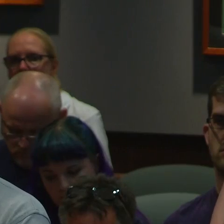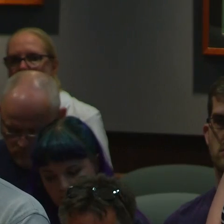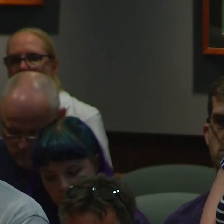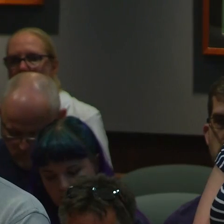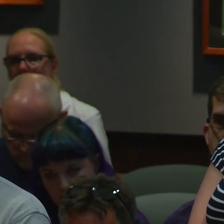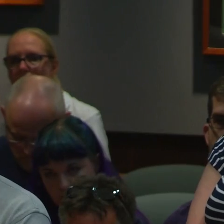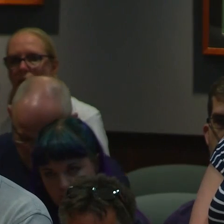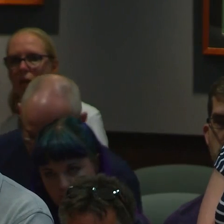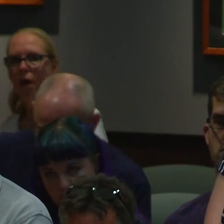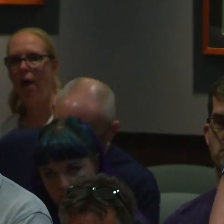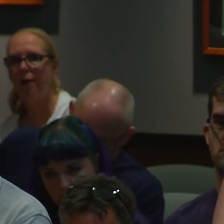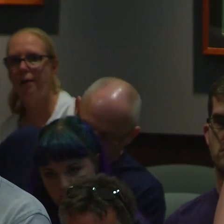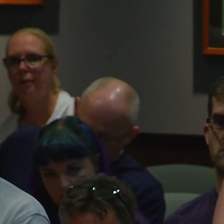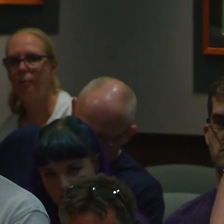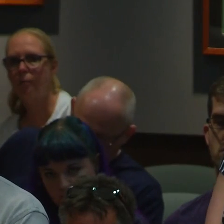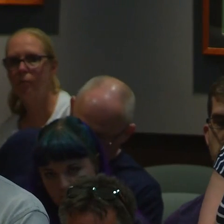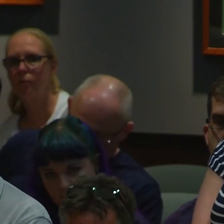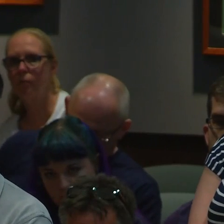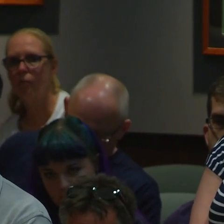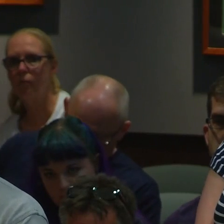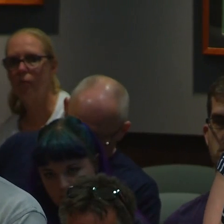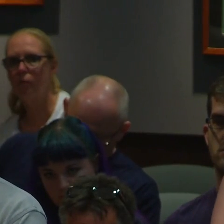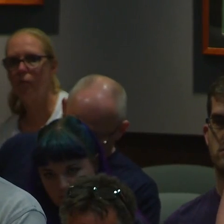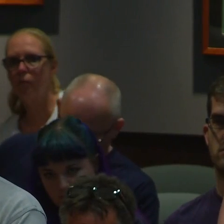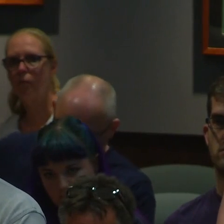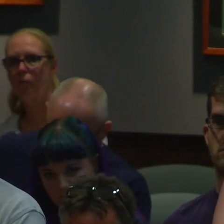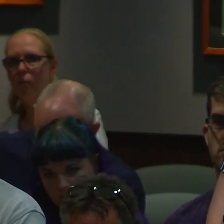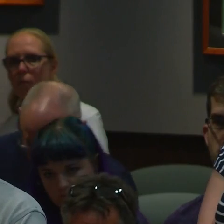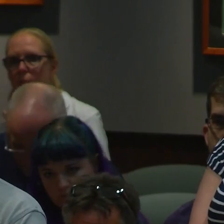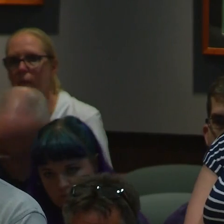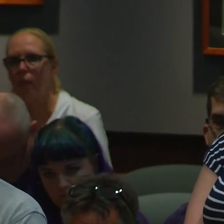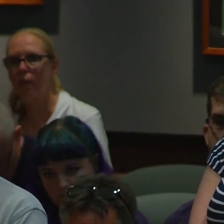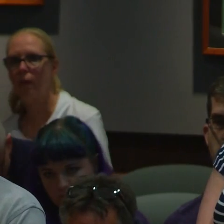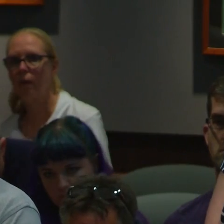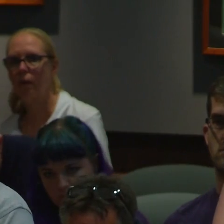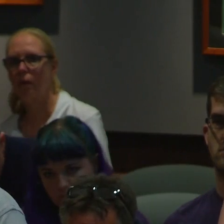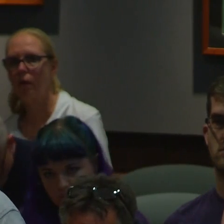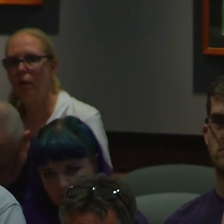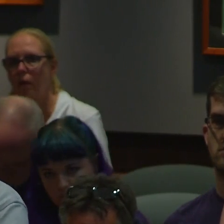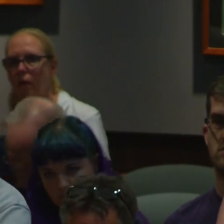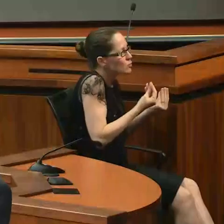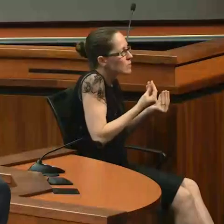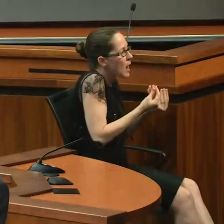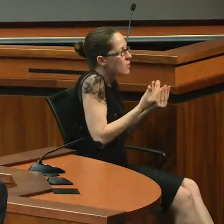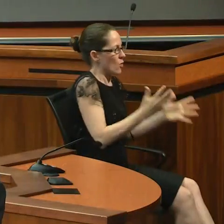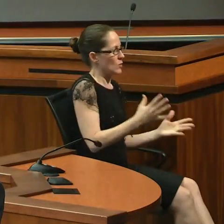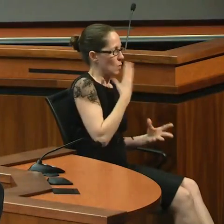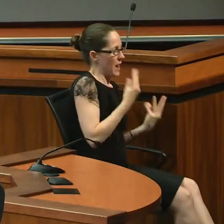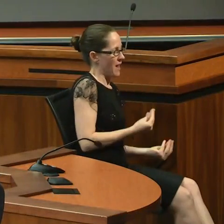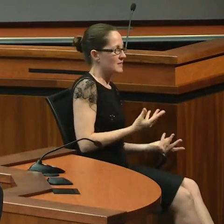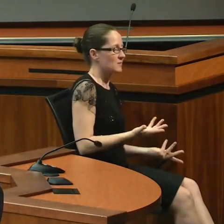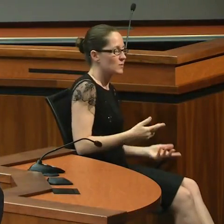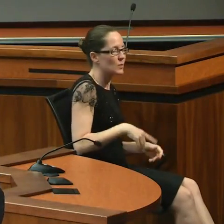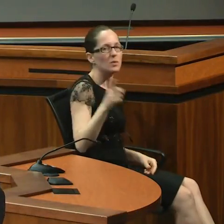Yes. So how much are we really talking about that caused the maximum? The peak intensity at the moment, it was taken, the data